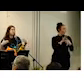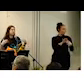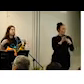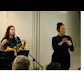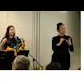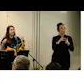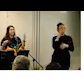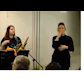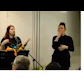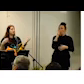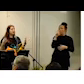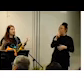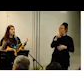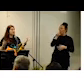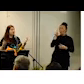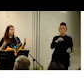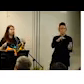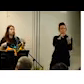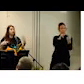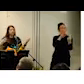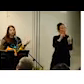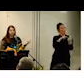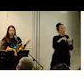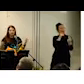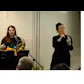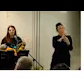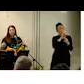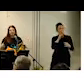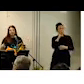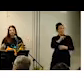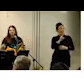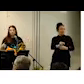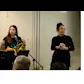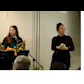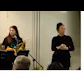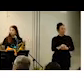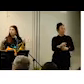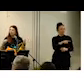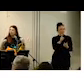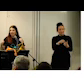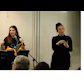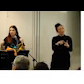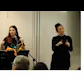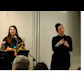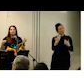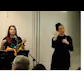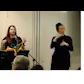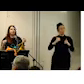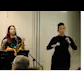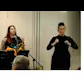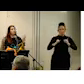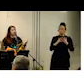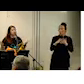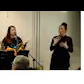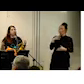when people can't maintain proper eye contact or are nonverbal. And the second is restricted or repetitive behaviors. This